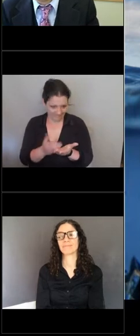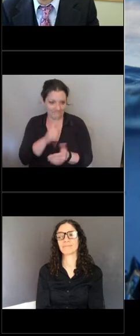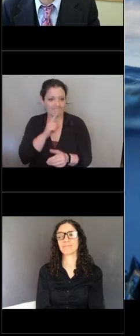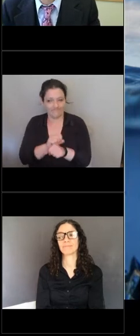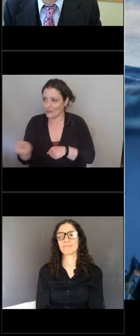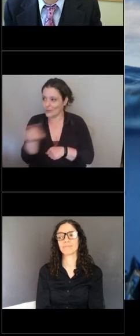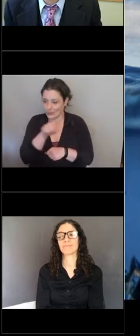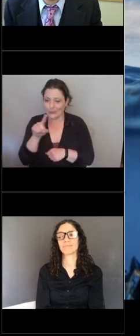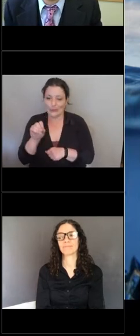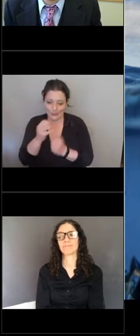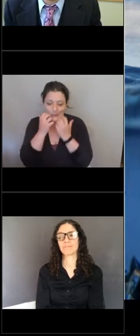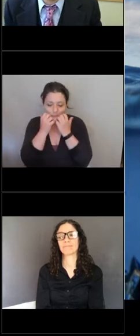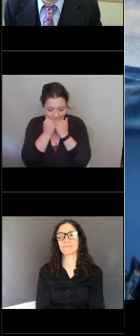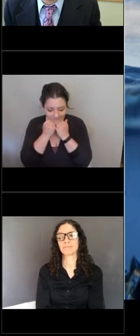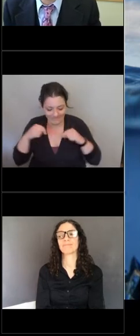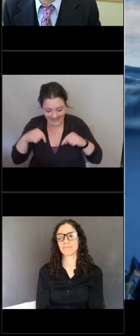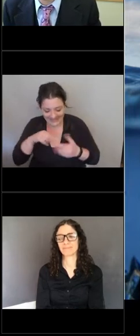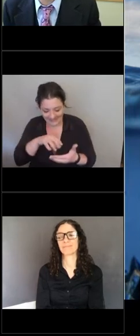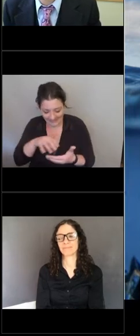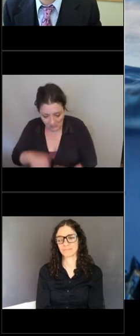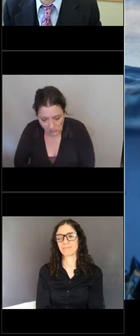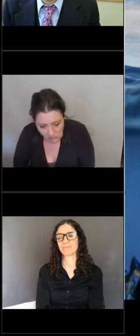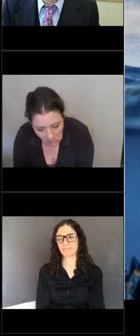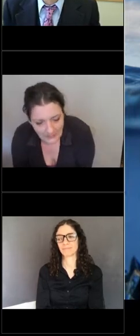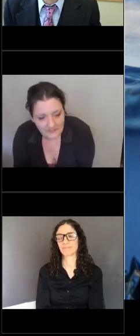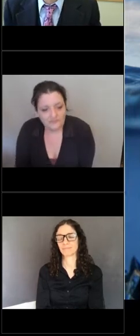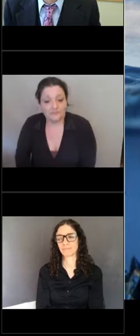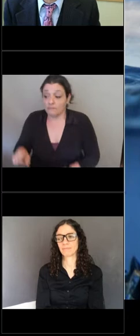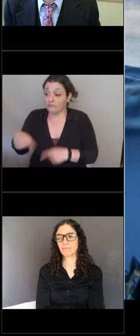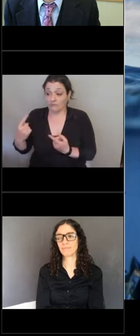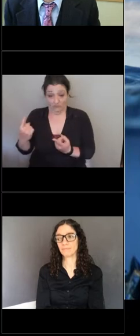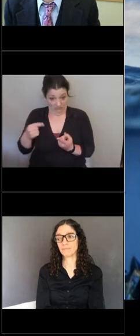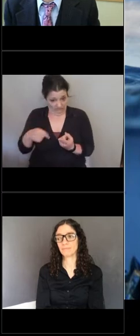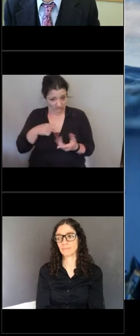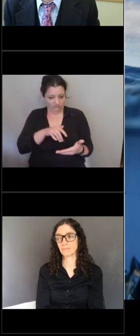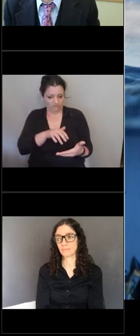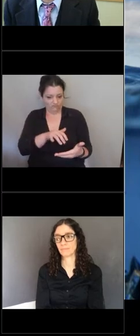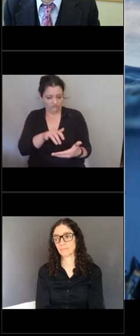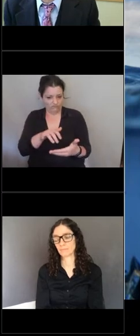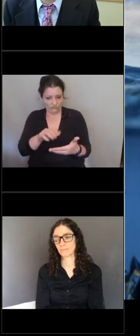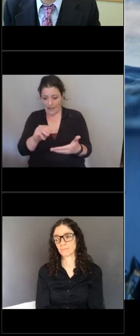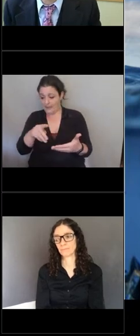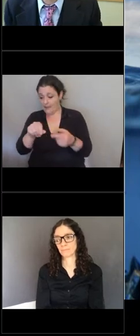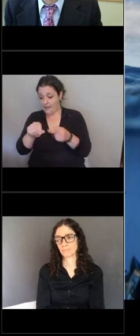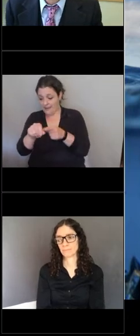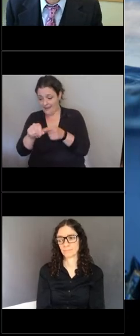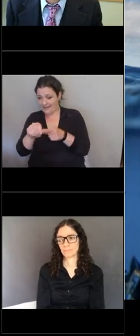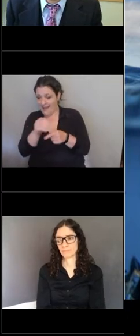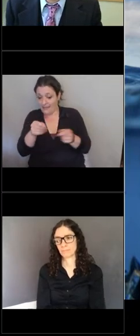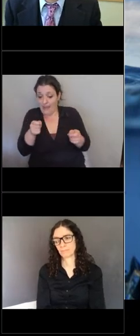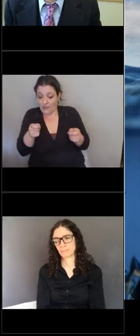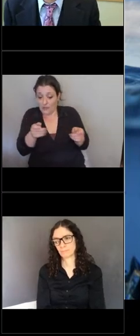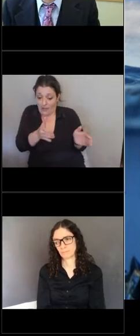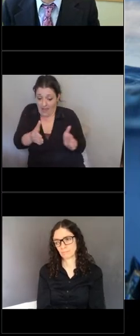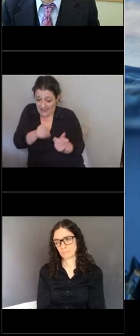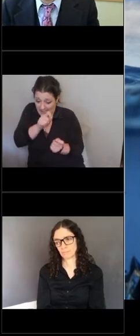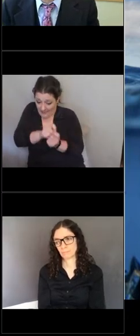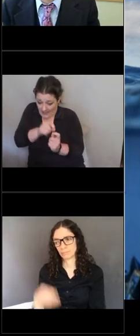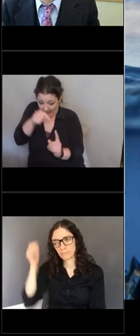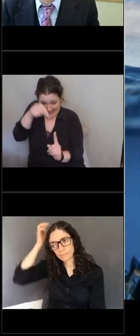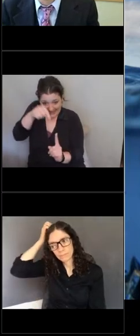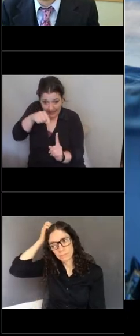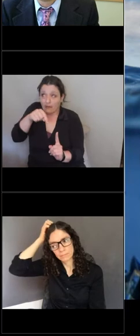looking at marine protected areas, also known as MPAs, and how they're incorporating climate change within their management plans. So